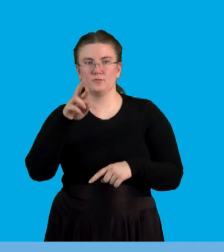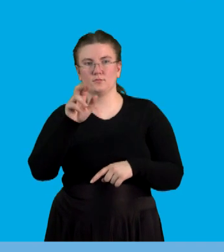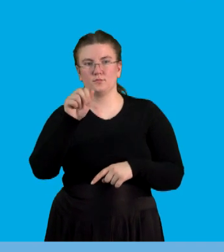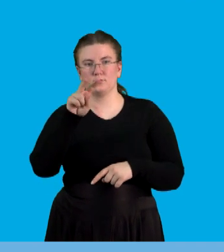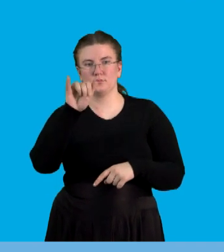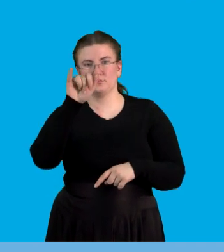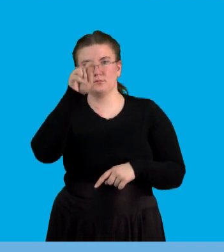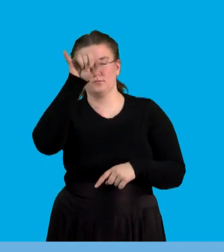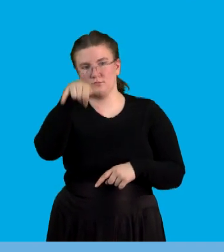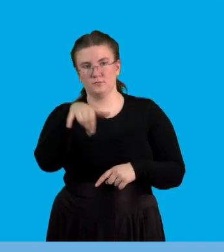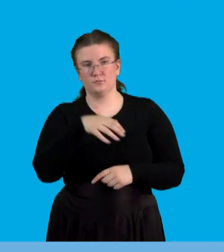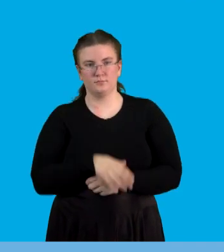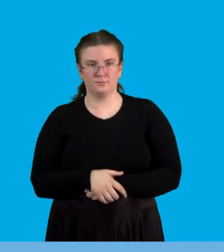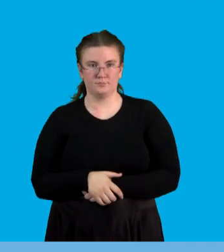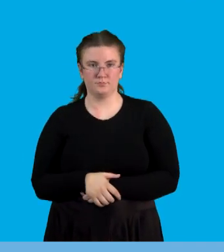on gravity.